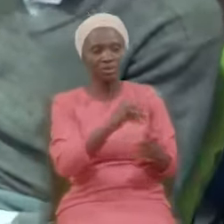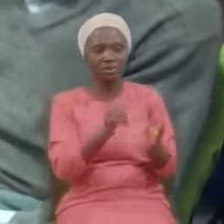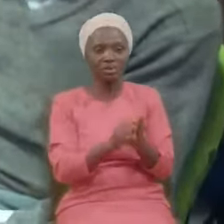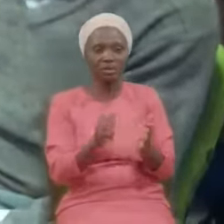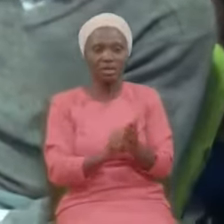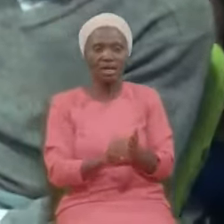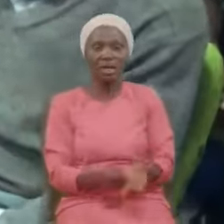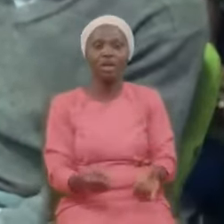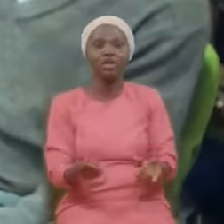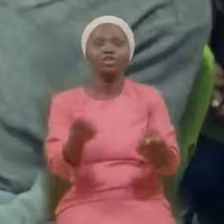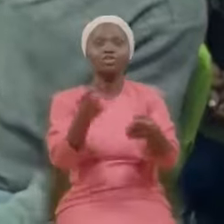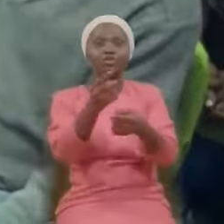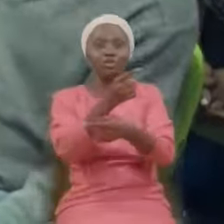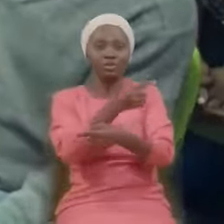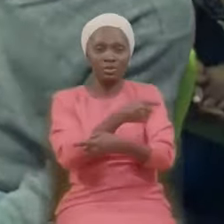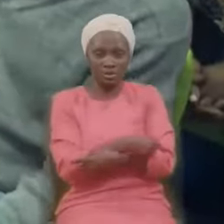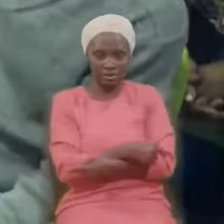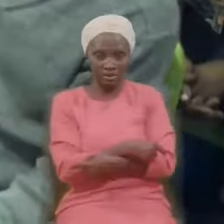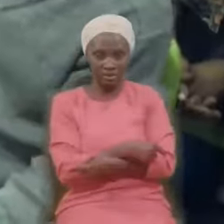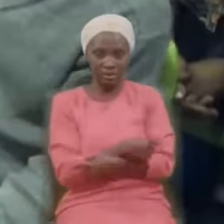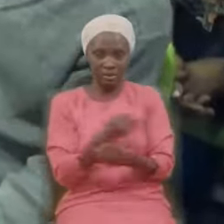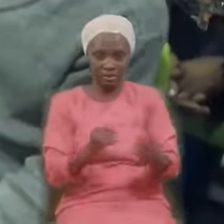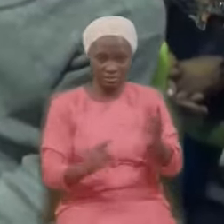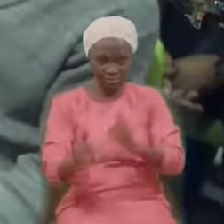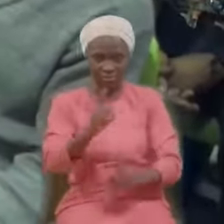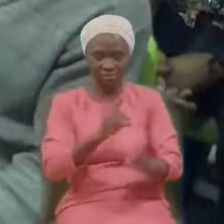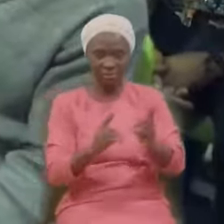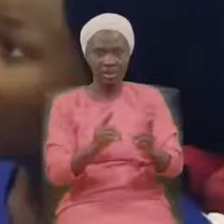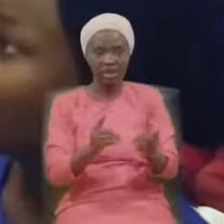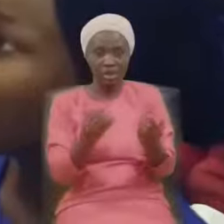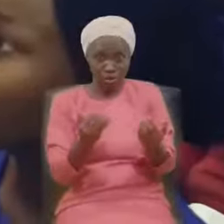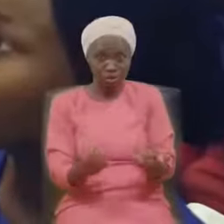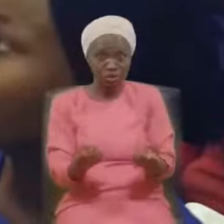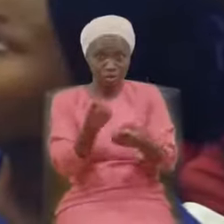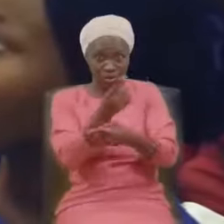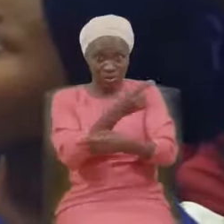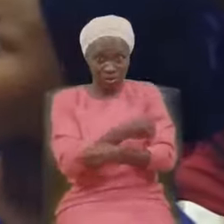Read it for yourself personally.